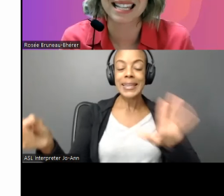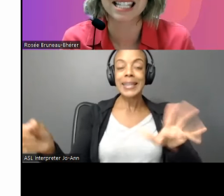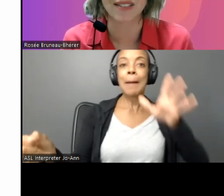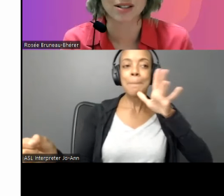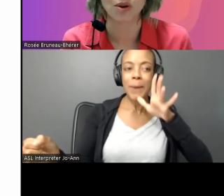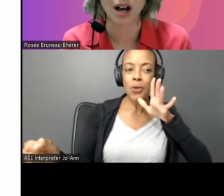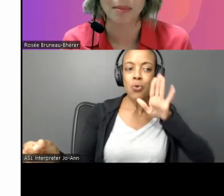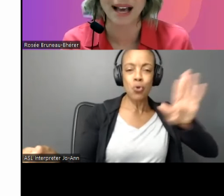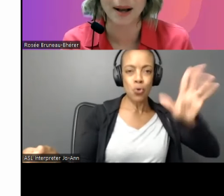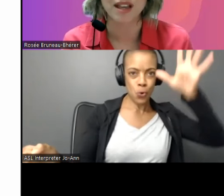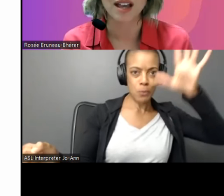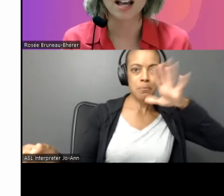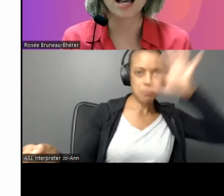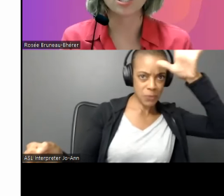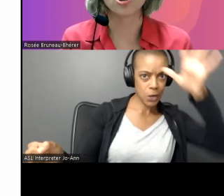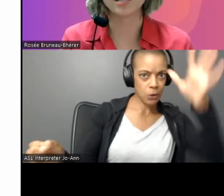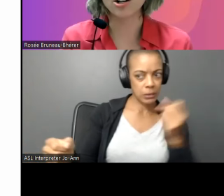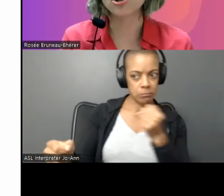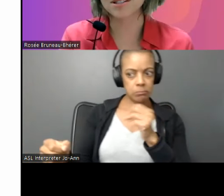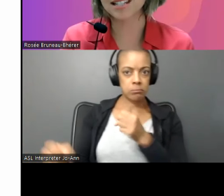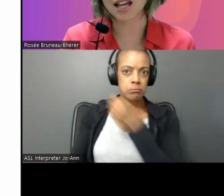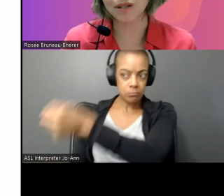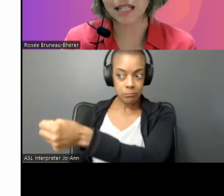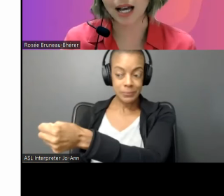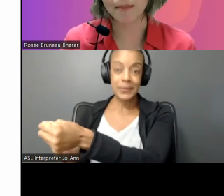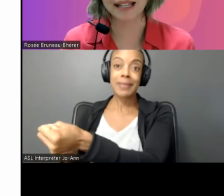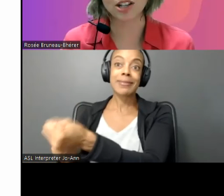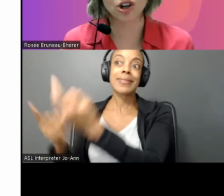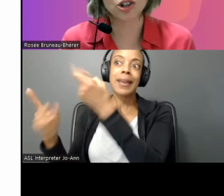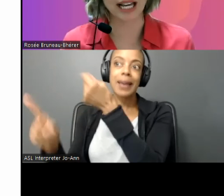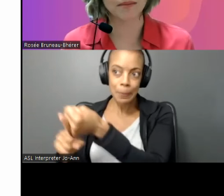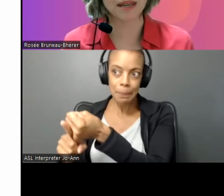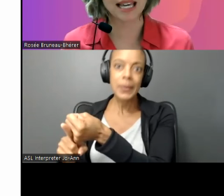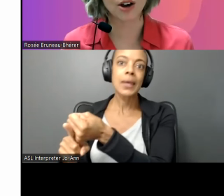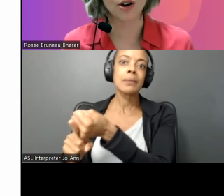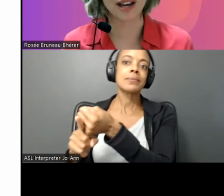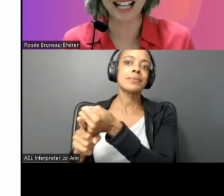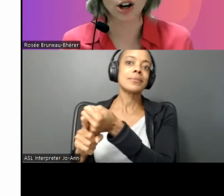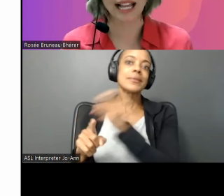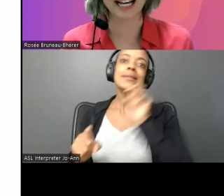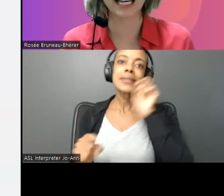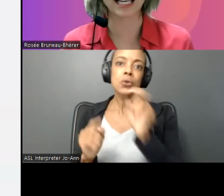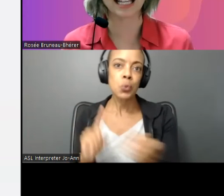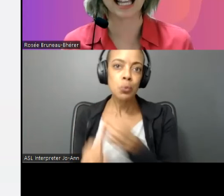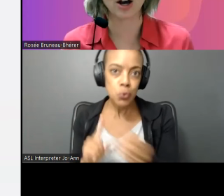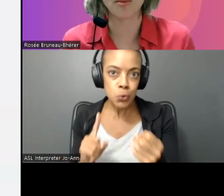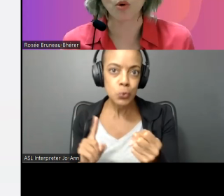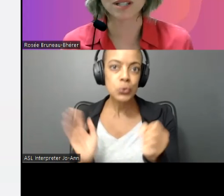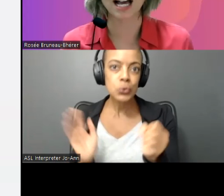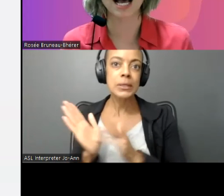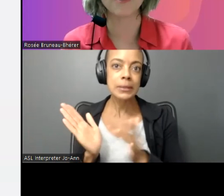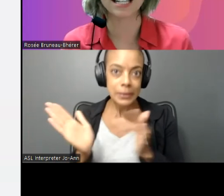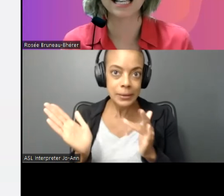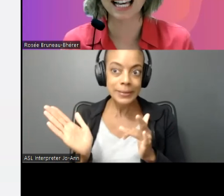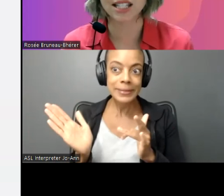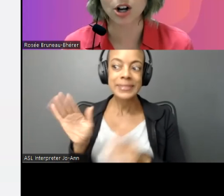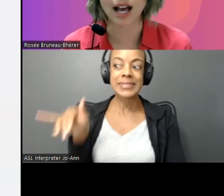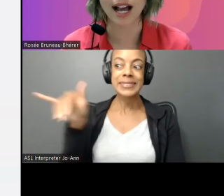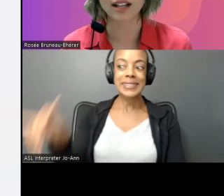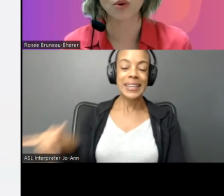Maybe, and that's where incest came into play. He was there for 6 to 8 years. He was